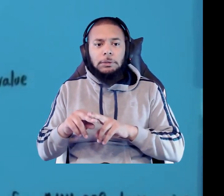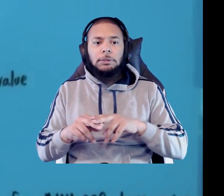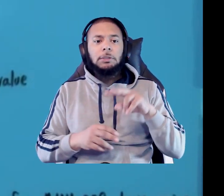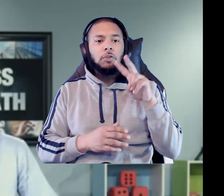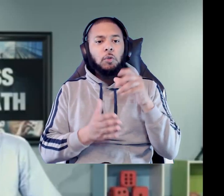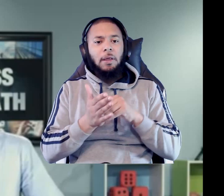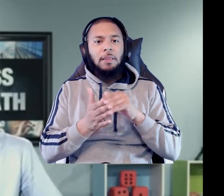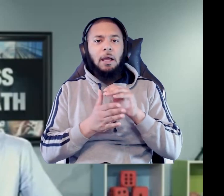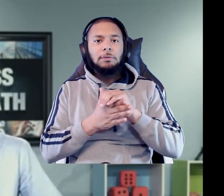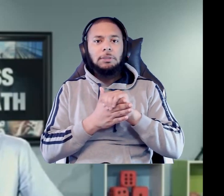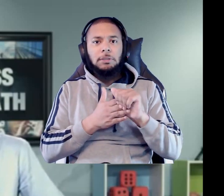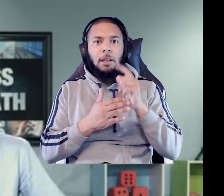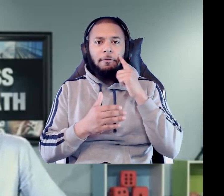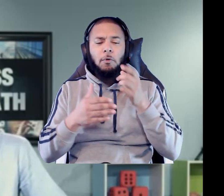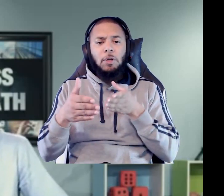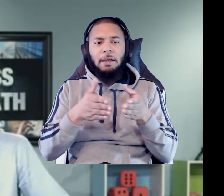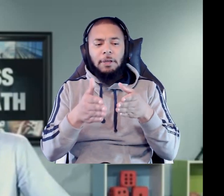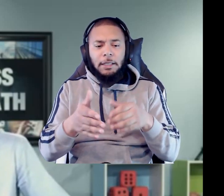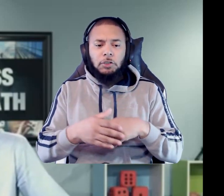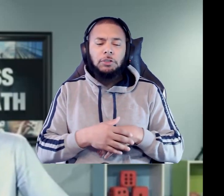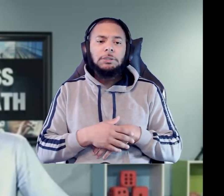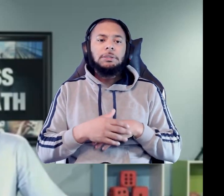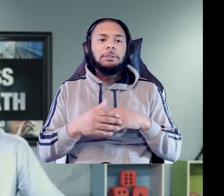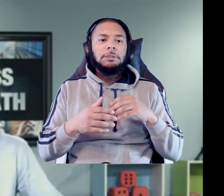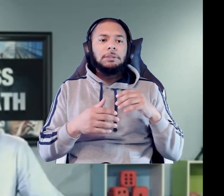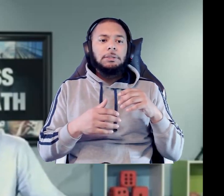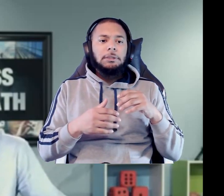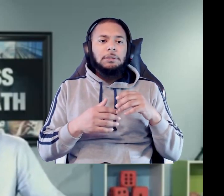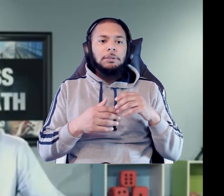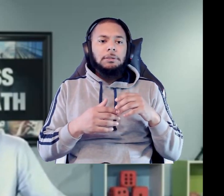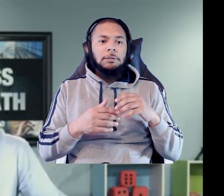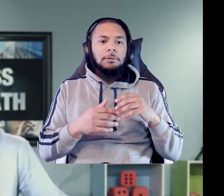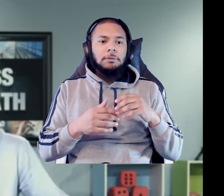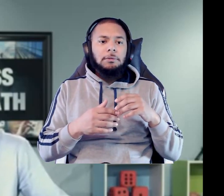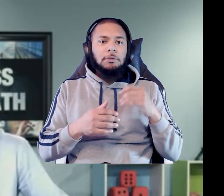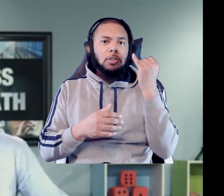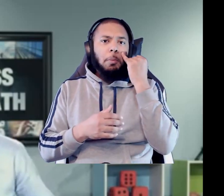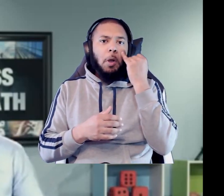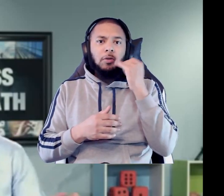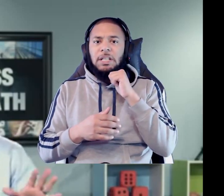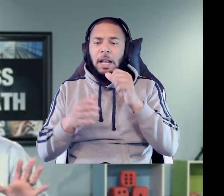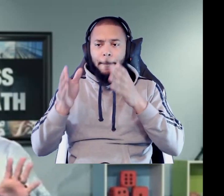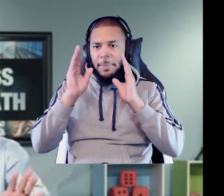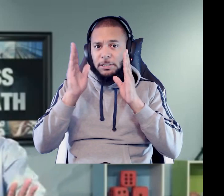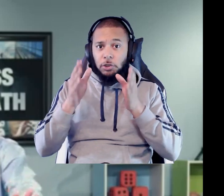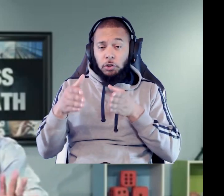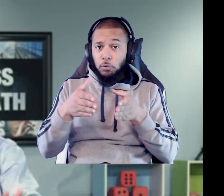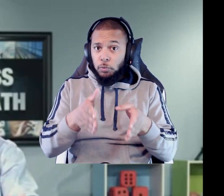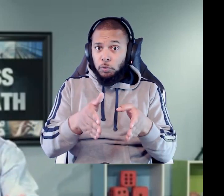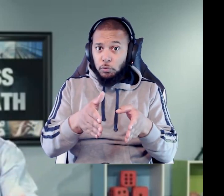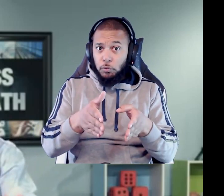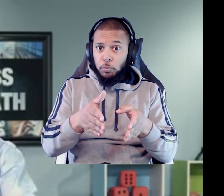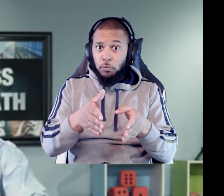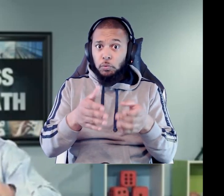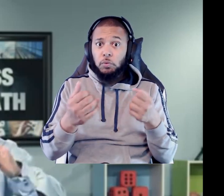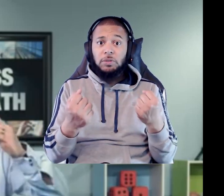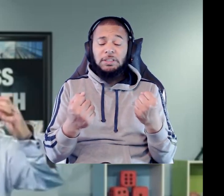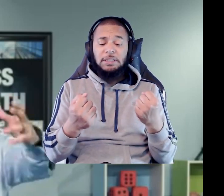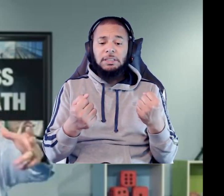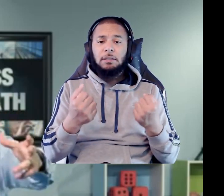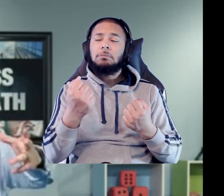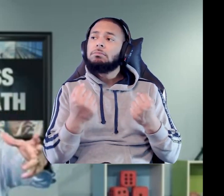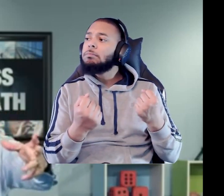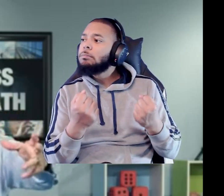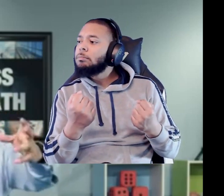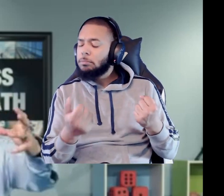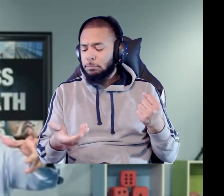traffic sensors. That way, in case she's not paying attention to the road, it'll automatically brake for her in